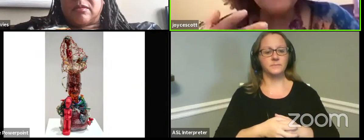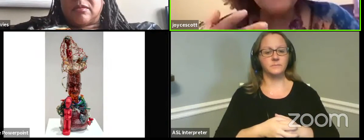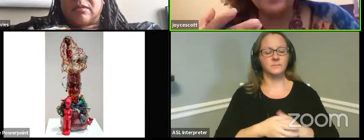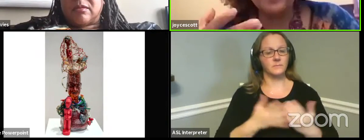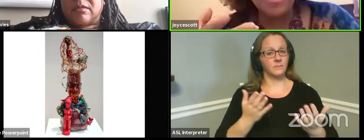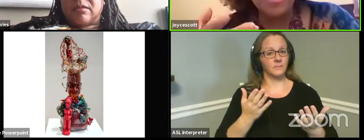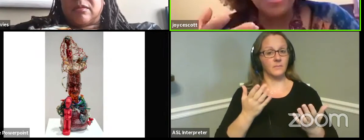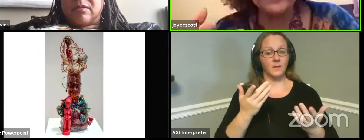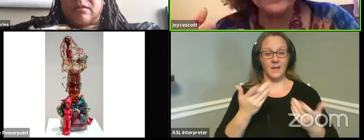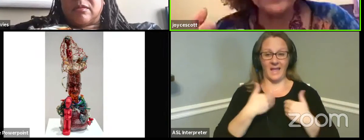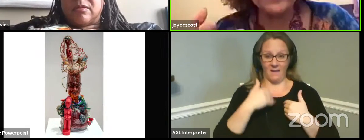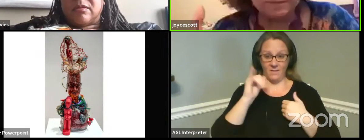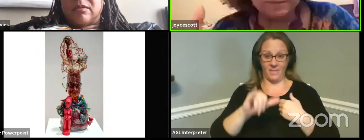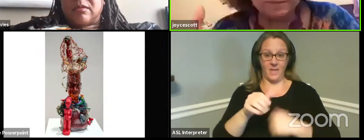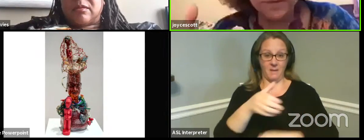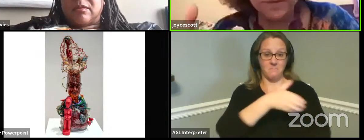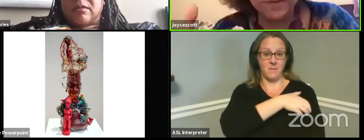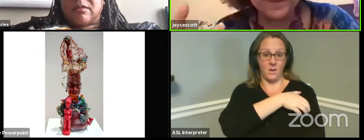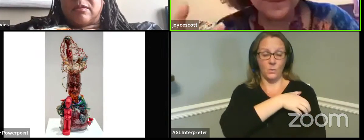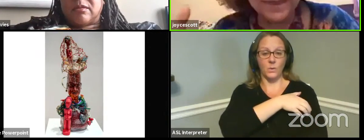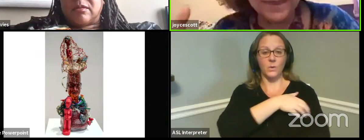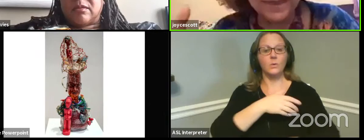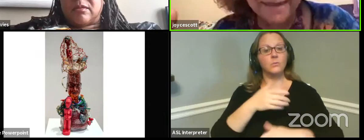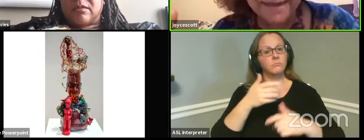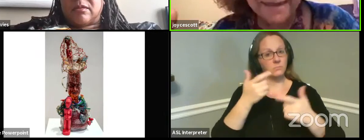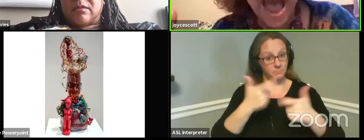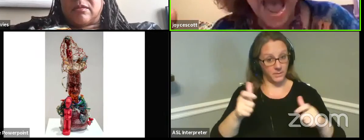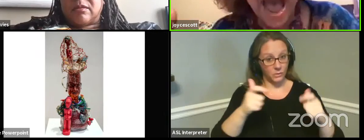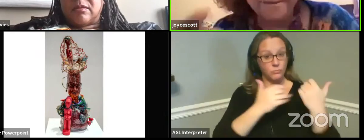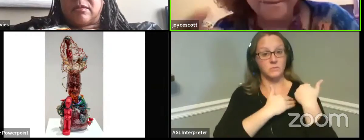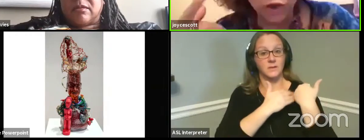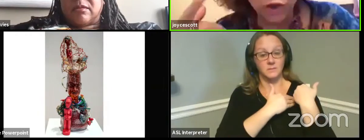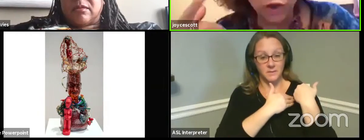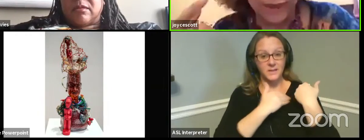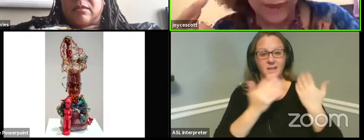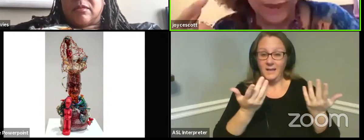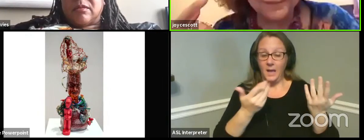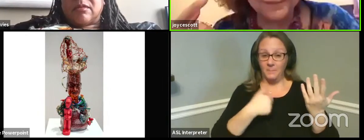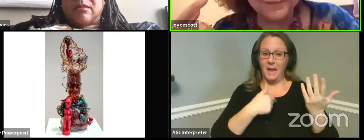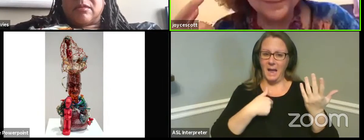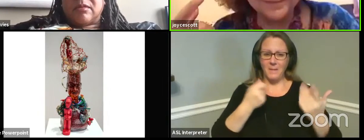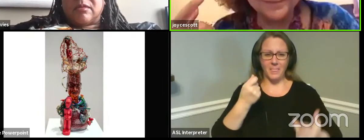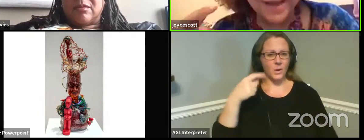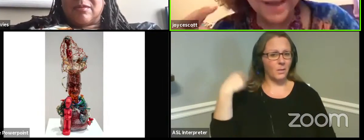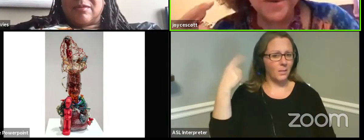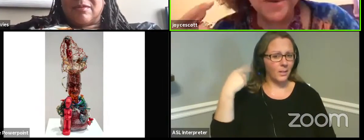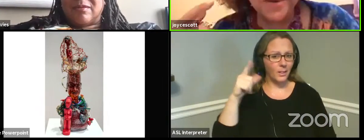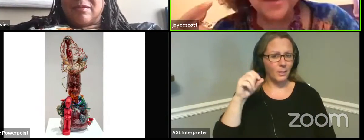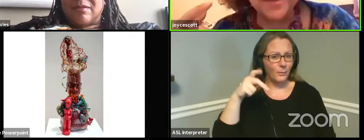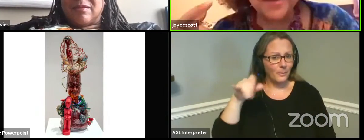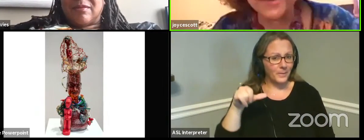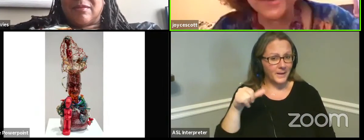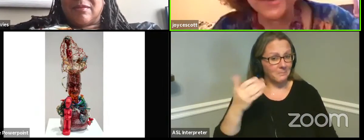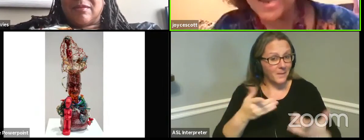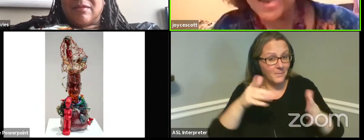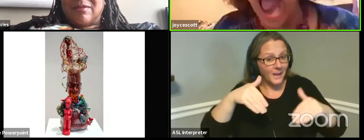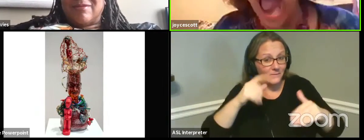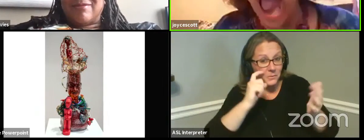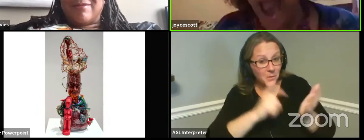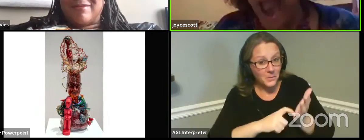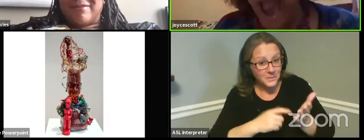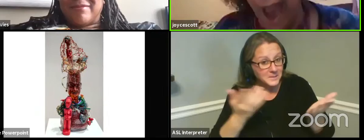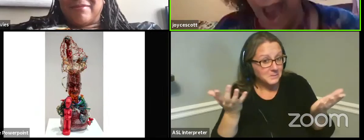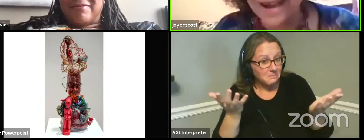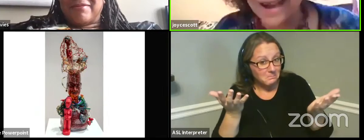Because having this power is a big responsibility. I mean, I'm loopy. I don't know if you've noticed it.